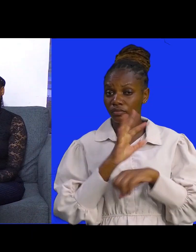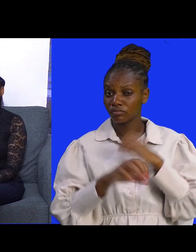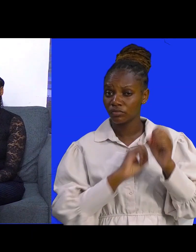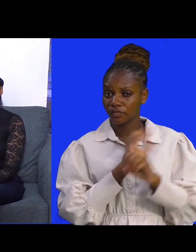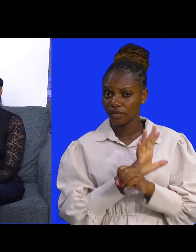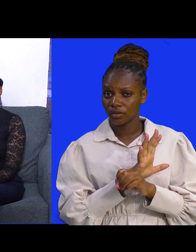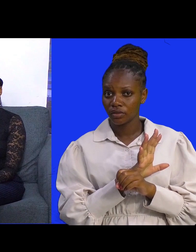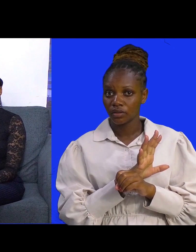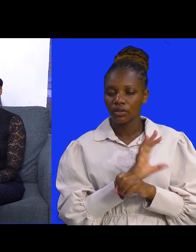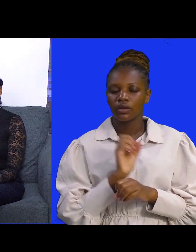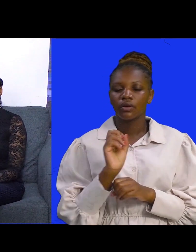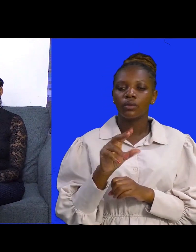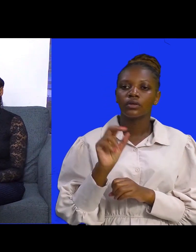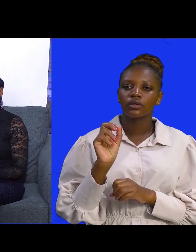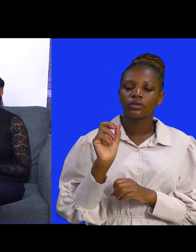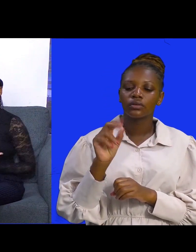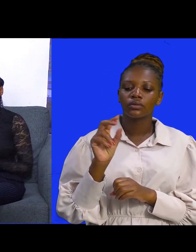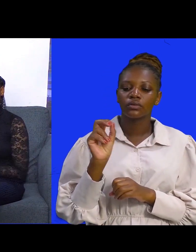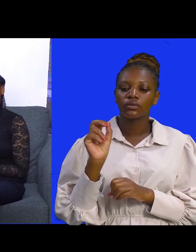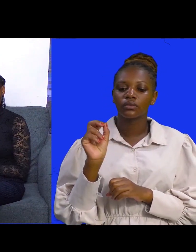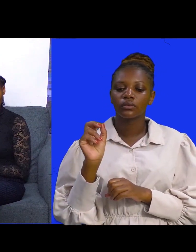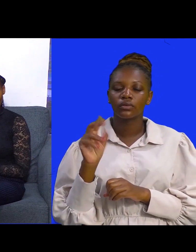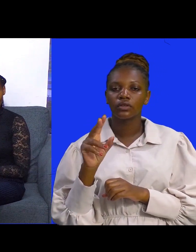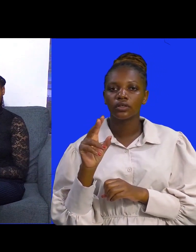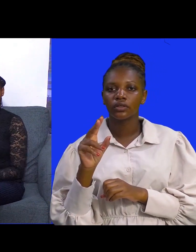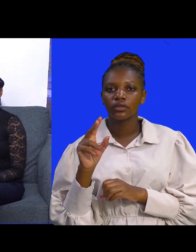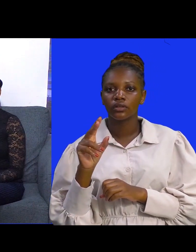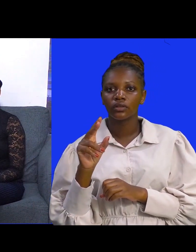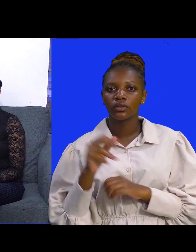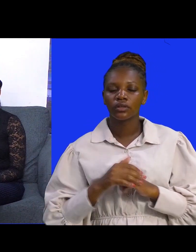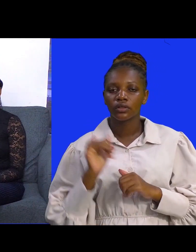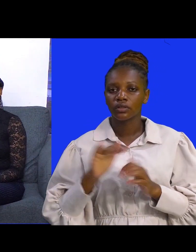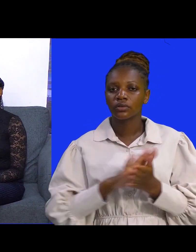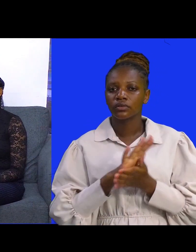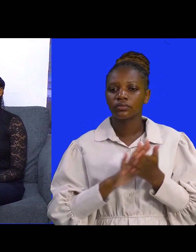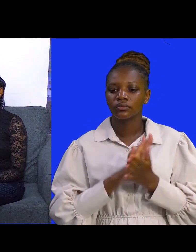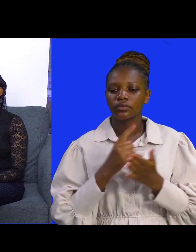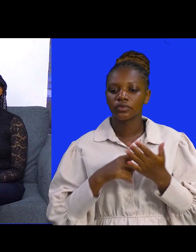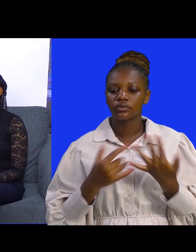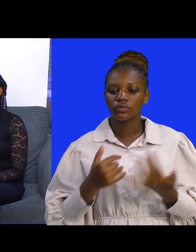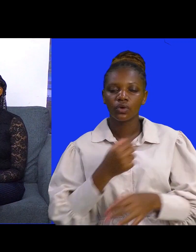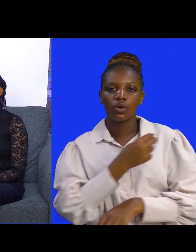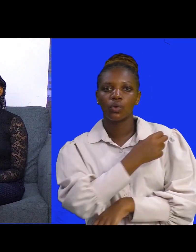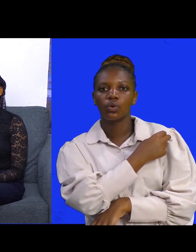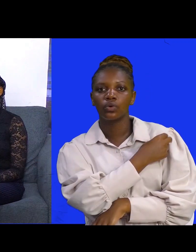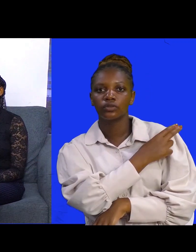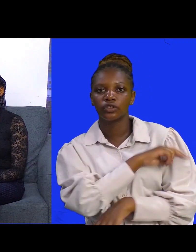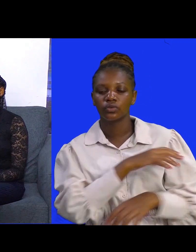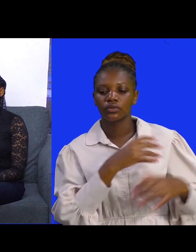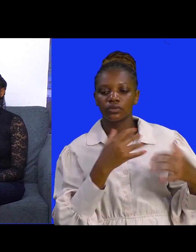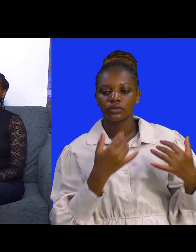The series. Yes, the Oh yeah. No, it was Toto, the Toto. Last Toto. It was based on